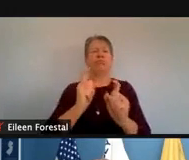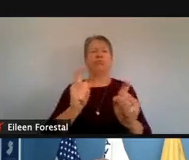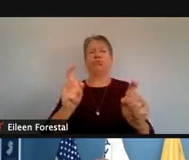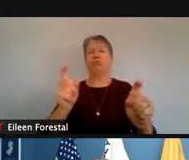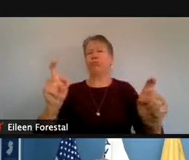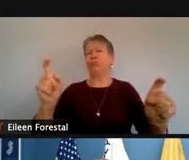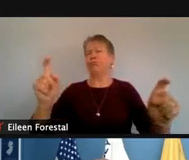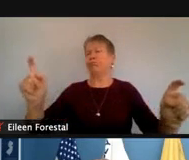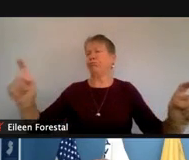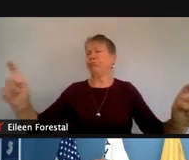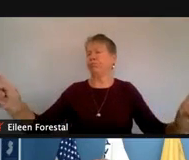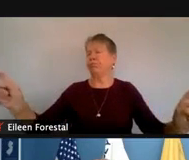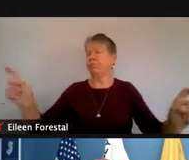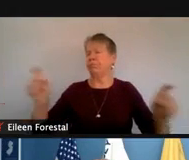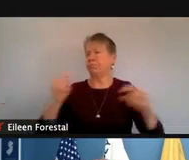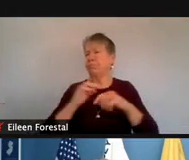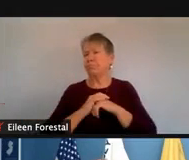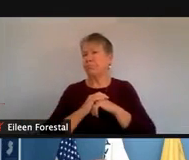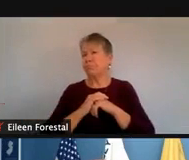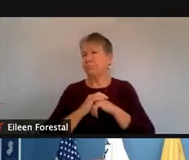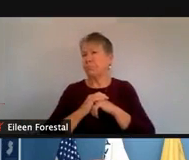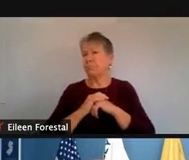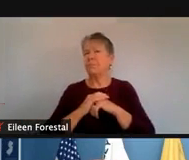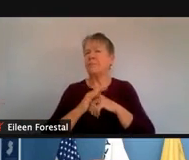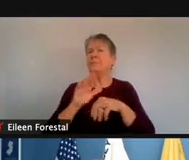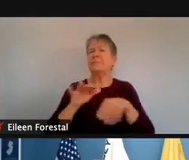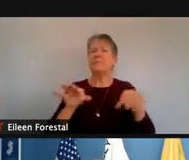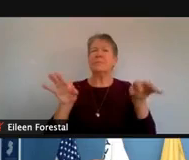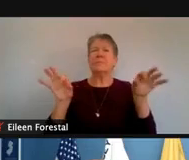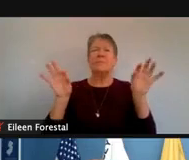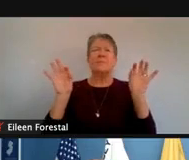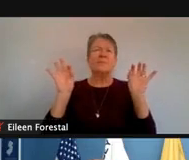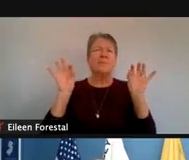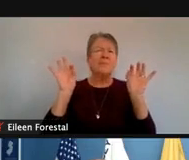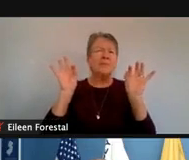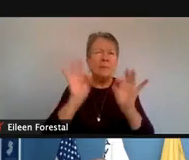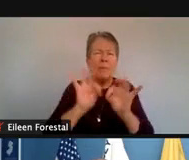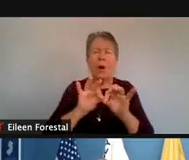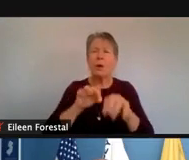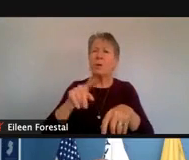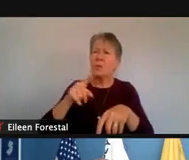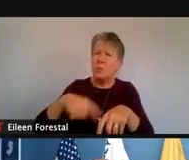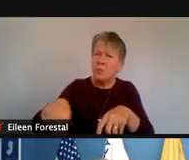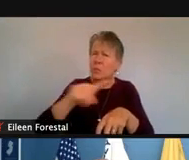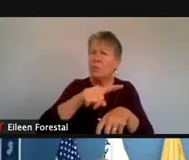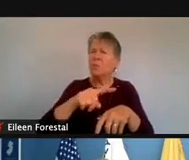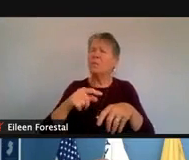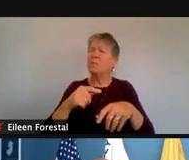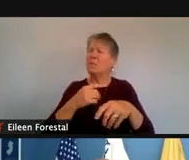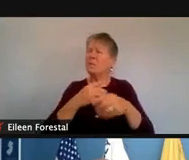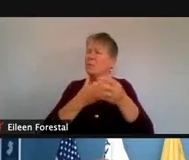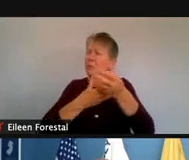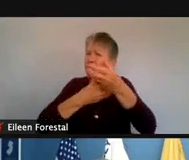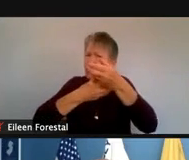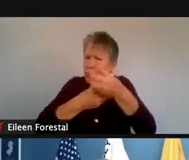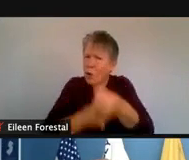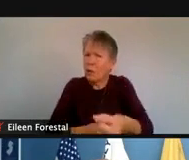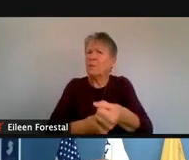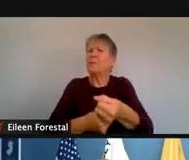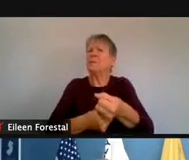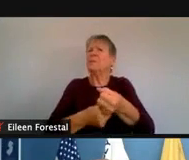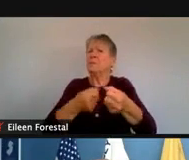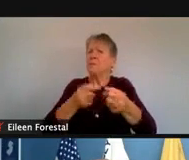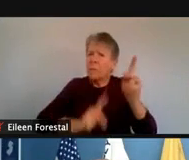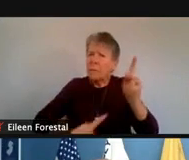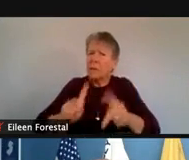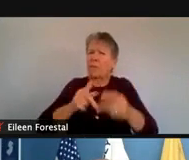in a safe and effective COVID-19 vaccine. We have to build trust across the state, including among healthcare providers,